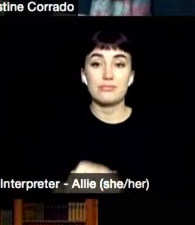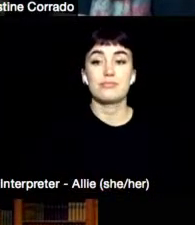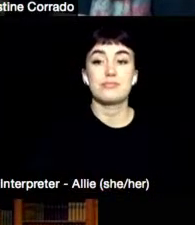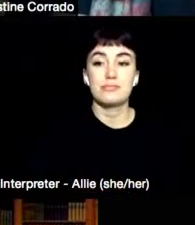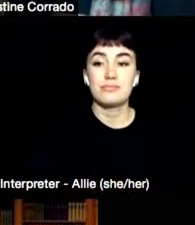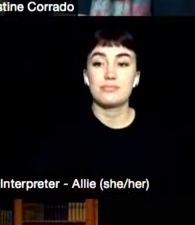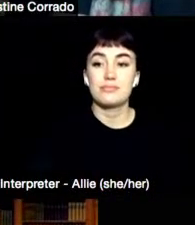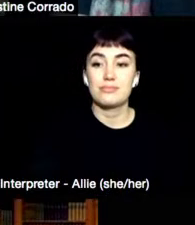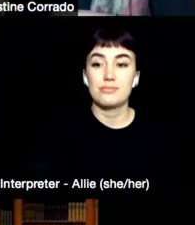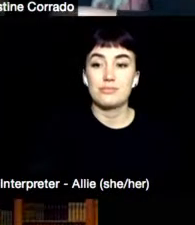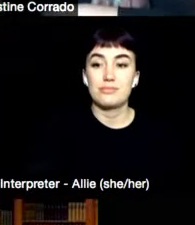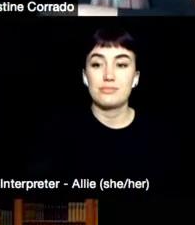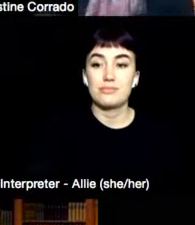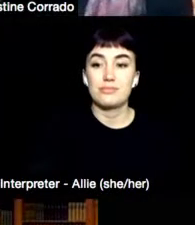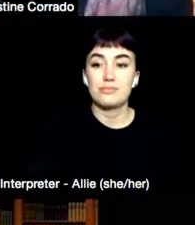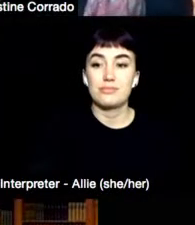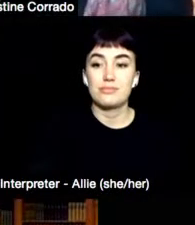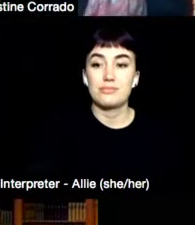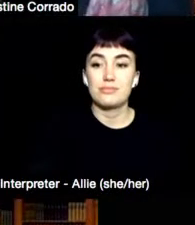Then can I have a motion to adjourn?